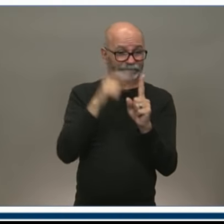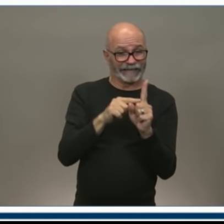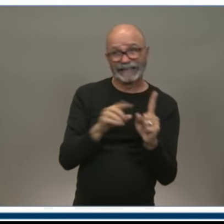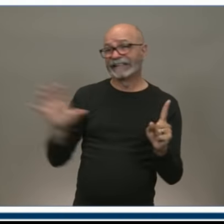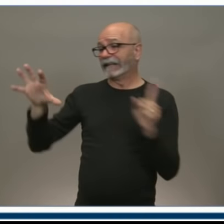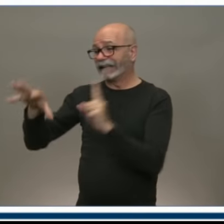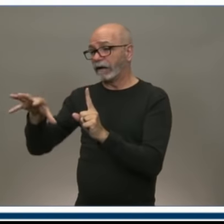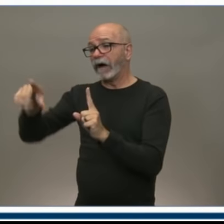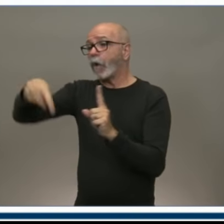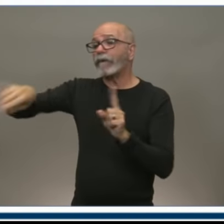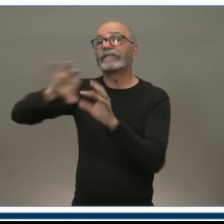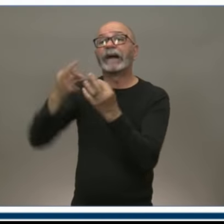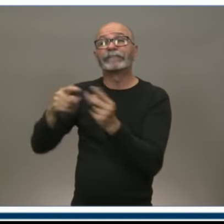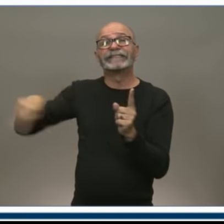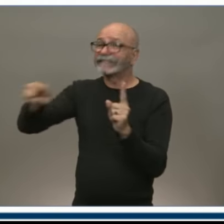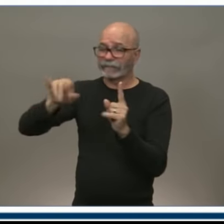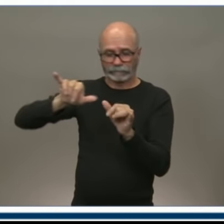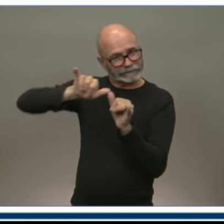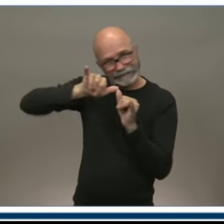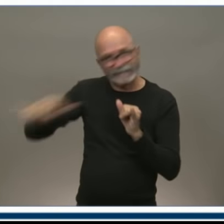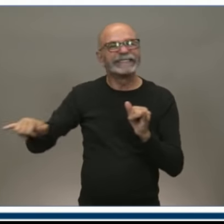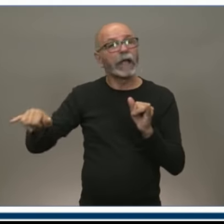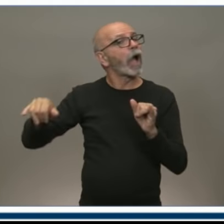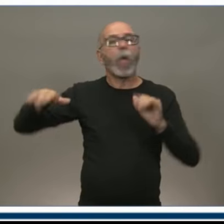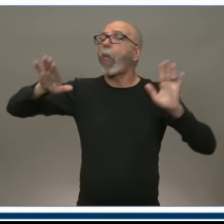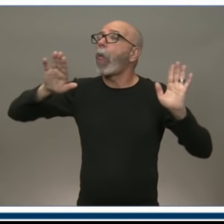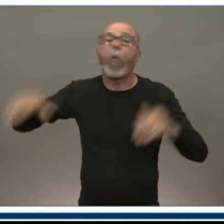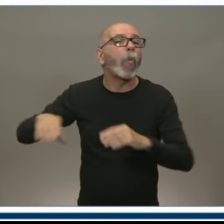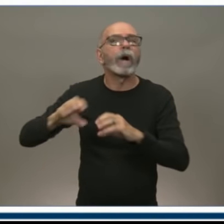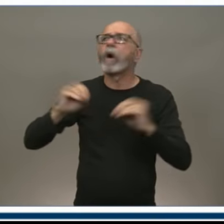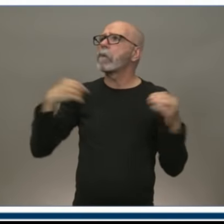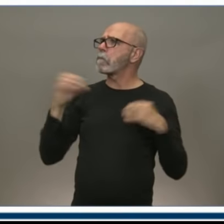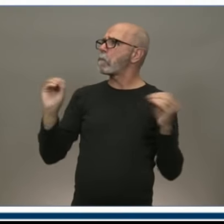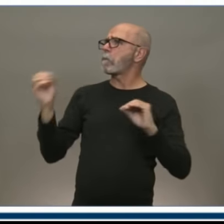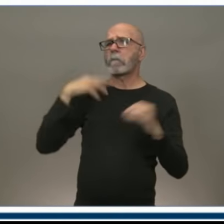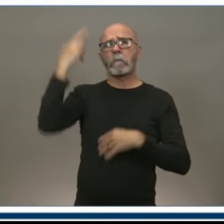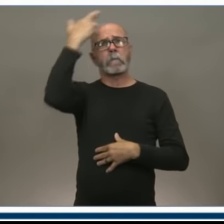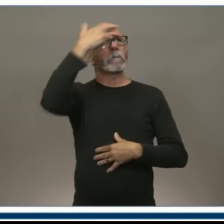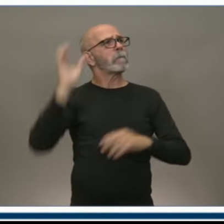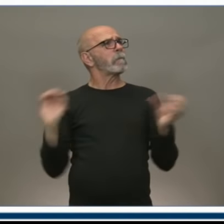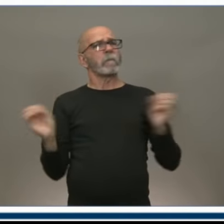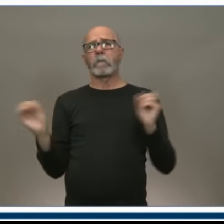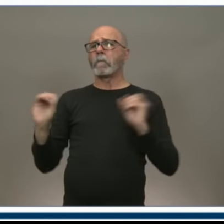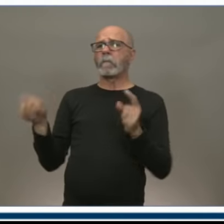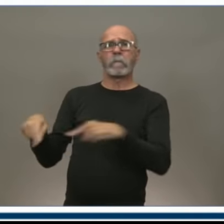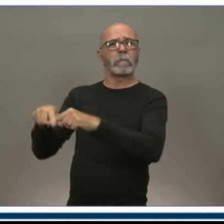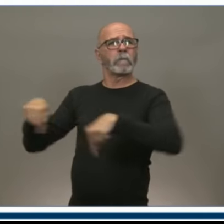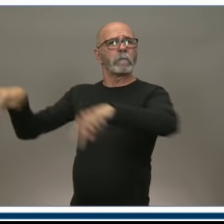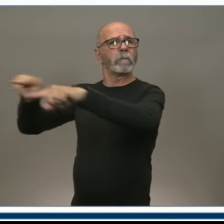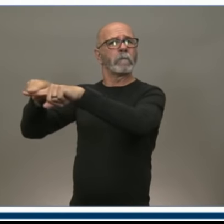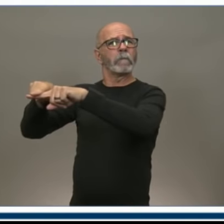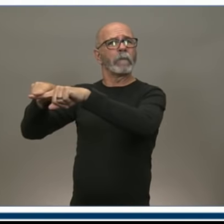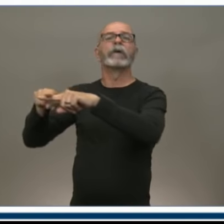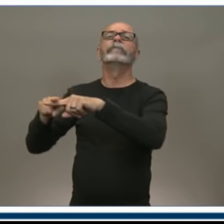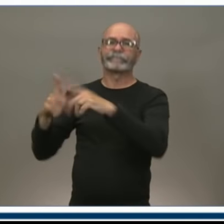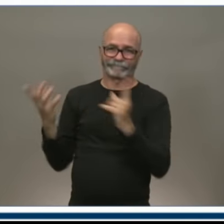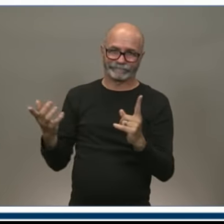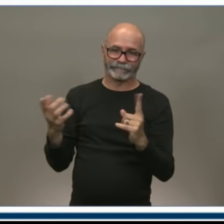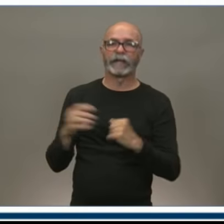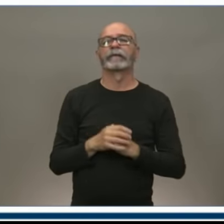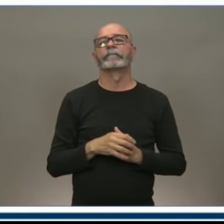as none of them have traveled for non-essential reasons as well. And the same with rotational workers. Rotational workers have a